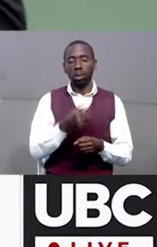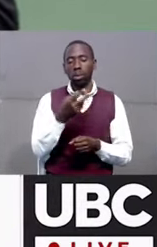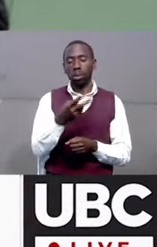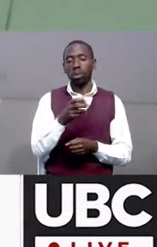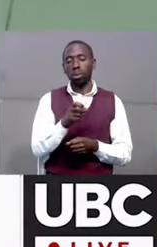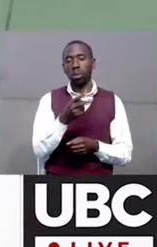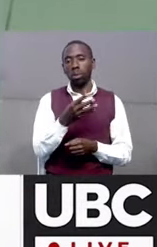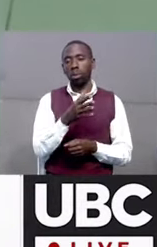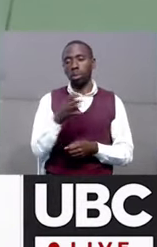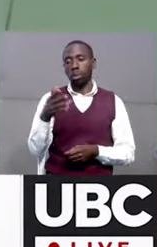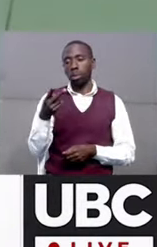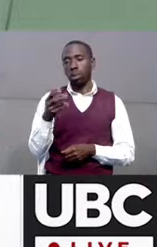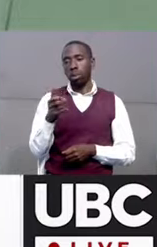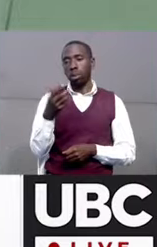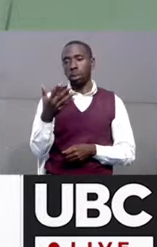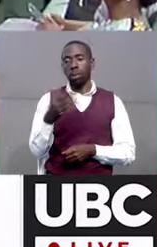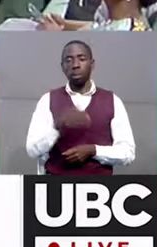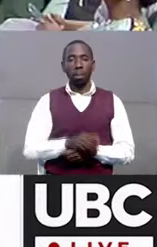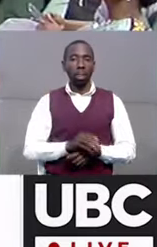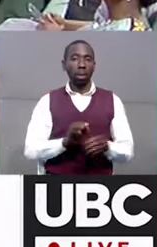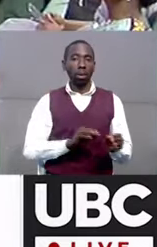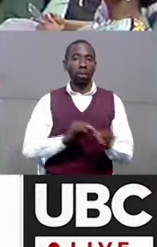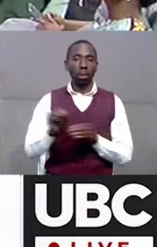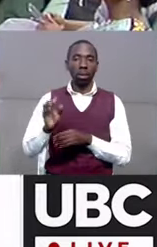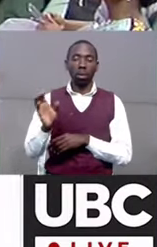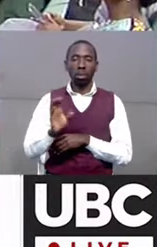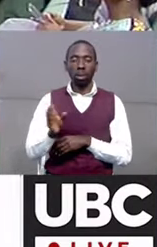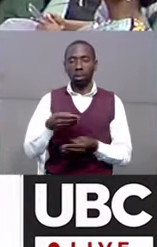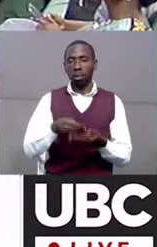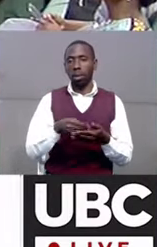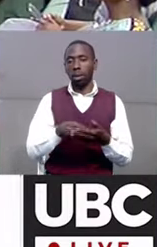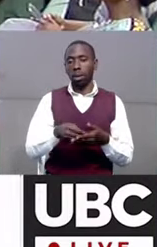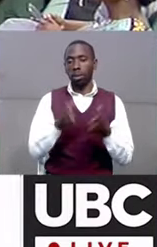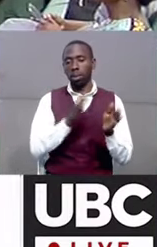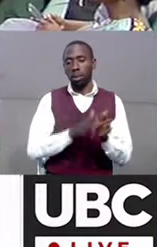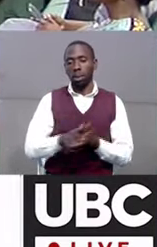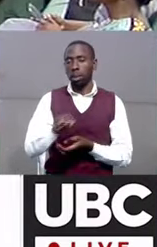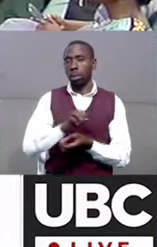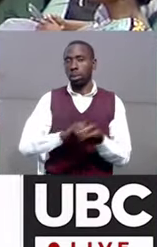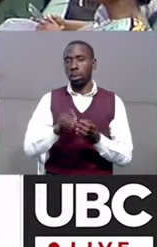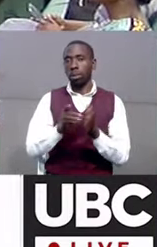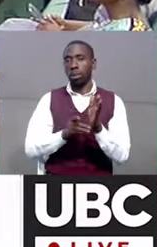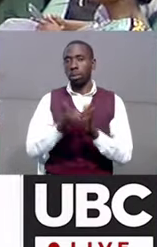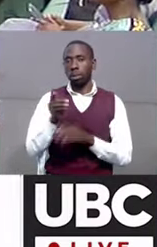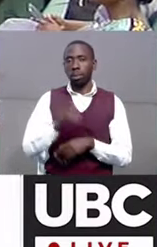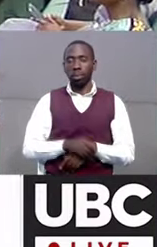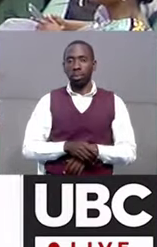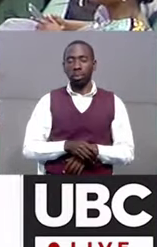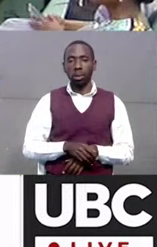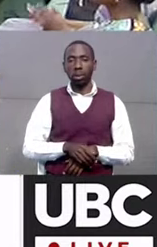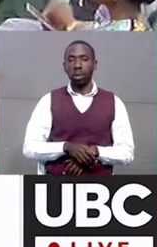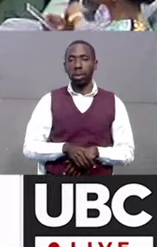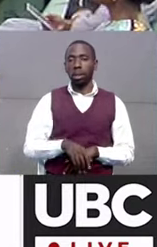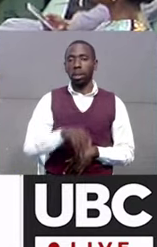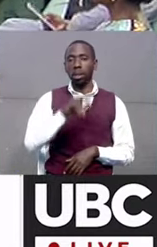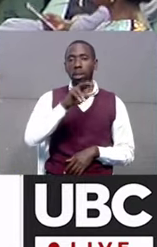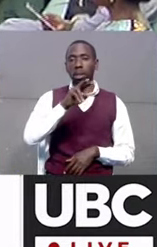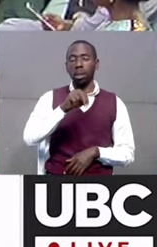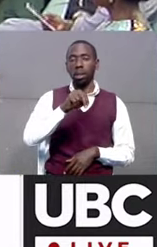2024-2025. Refer to the Committee of Finance, Planning and Economic Development. The National Planning Authority.